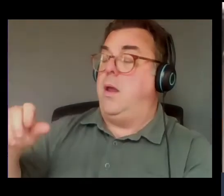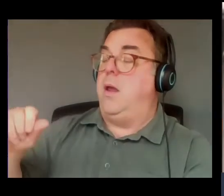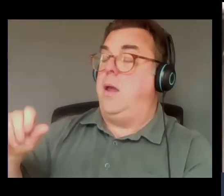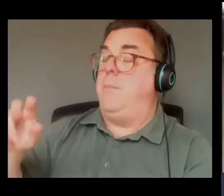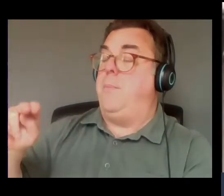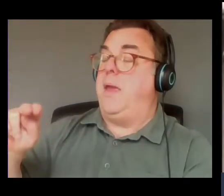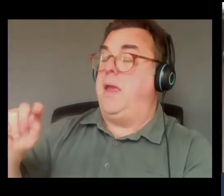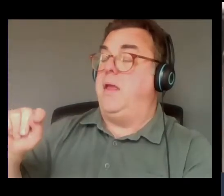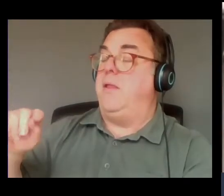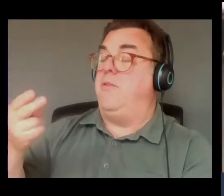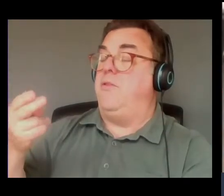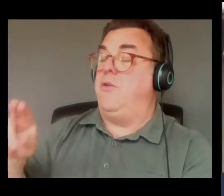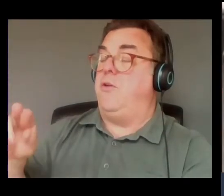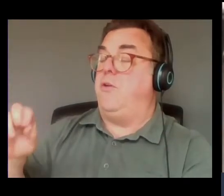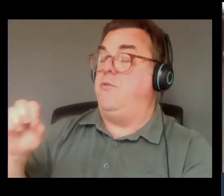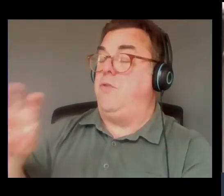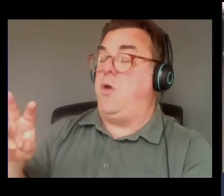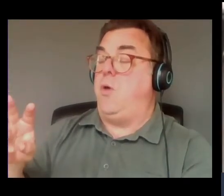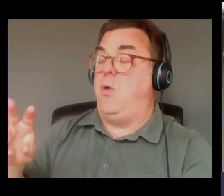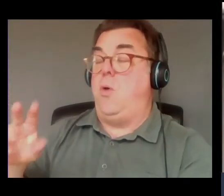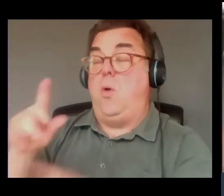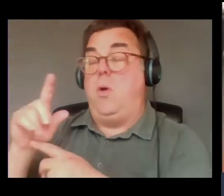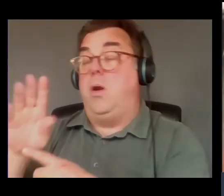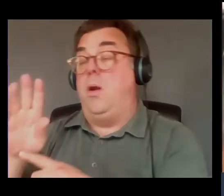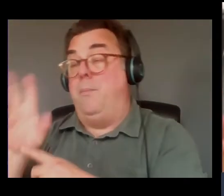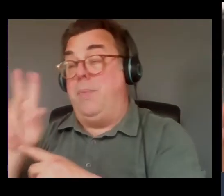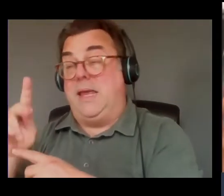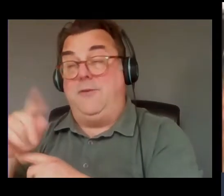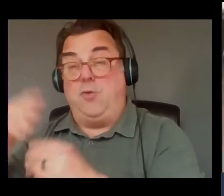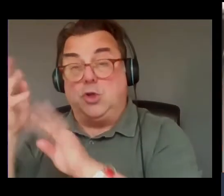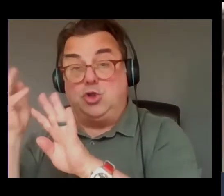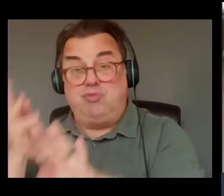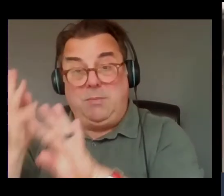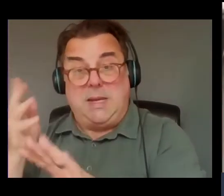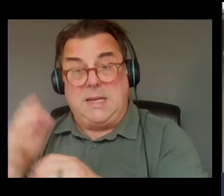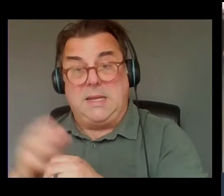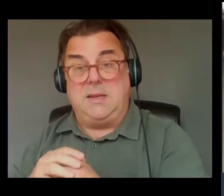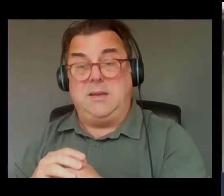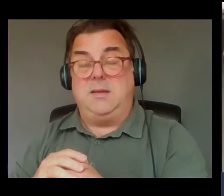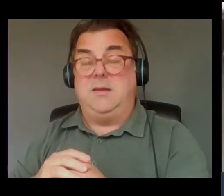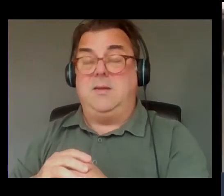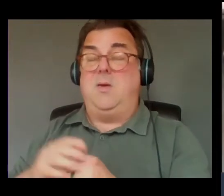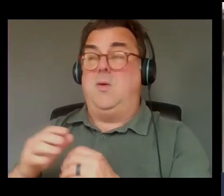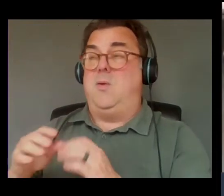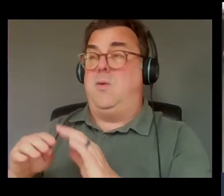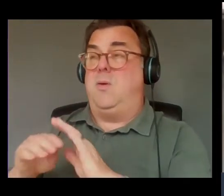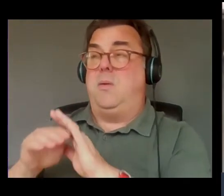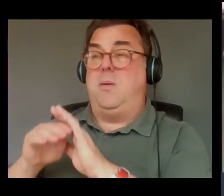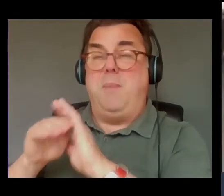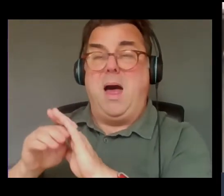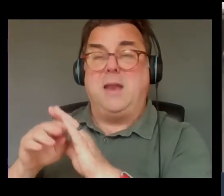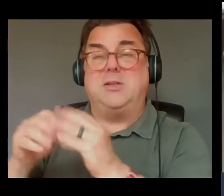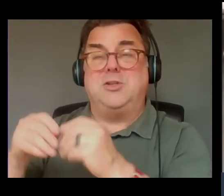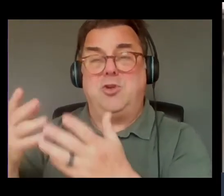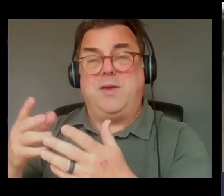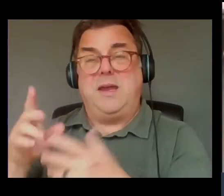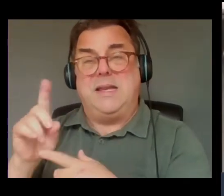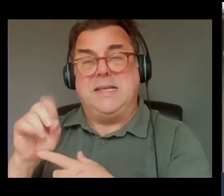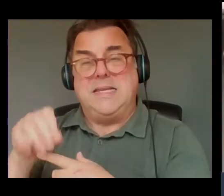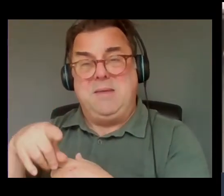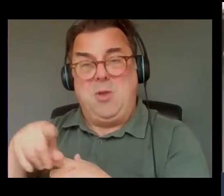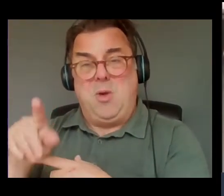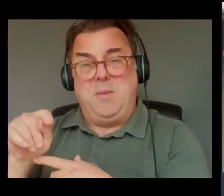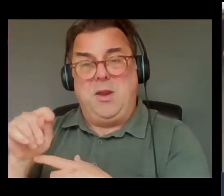system like Flink for streaming, or a system for models serving and deployment. All of these systems, they do